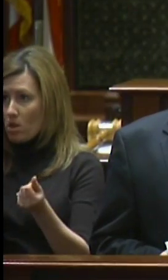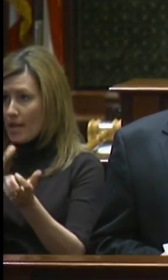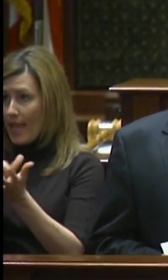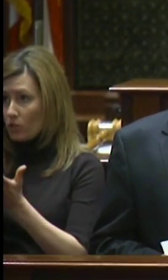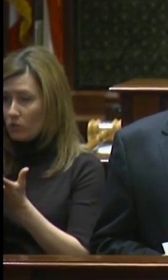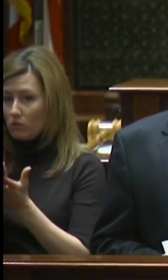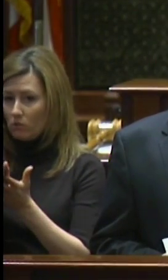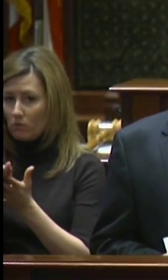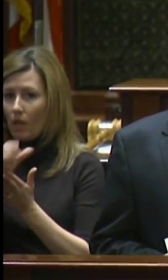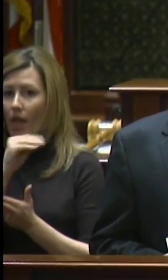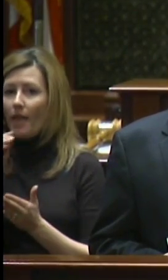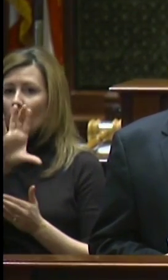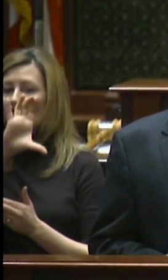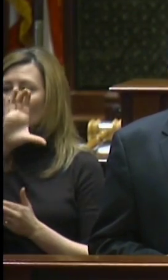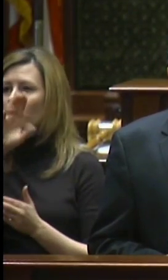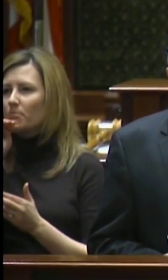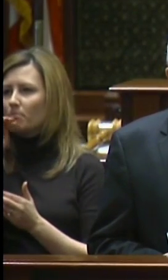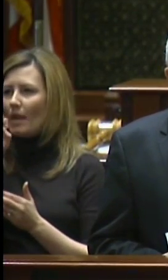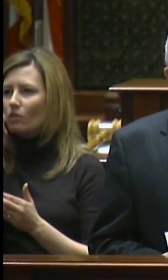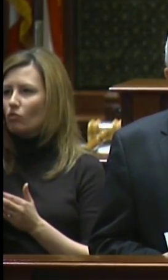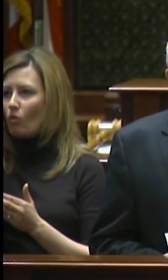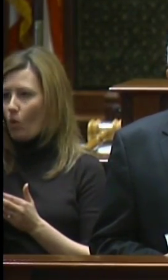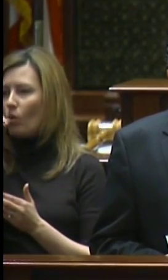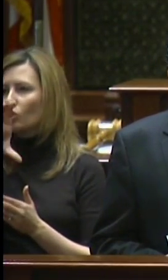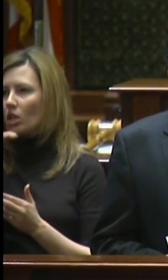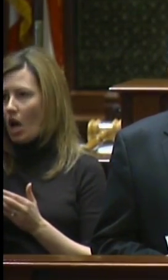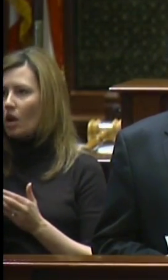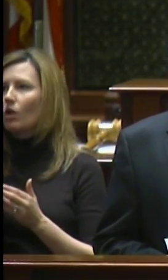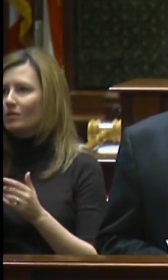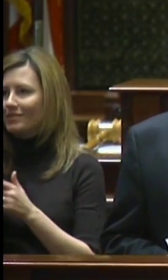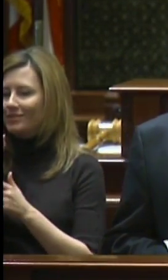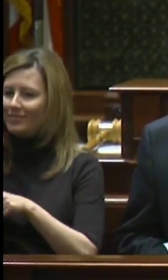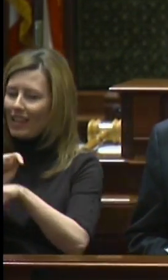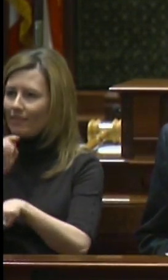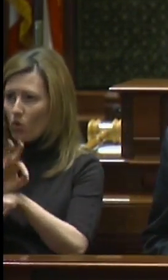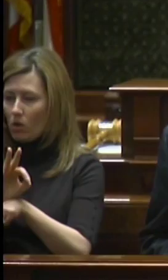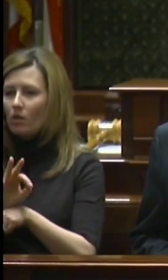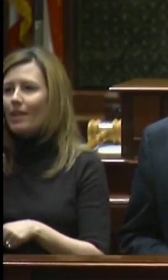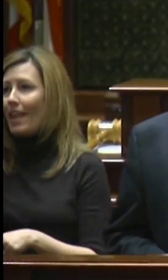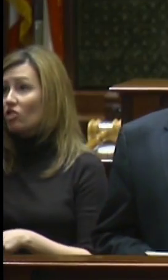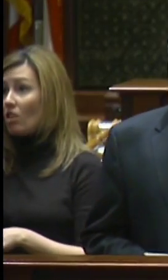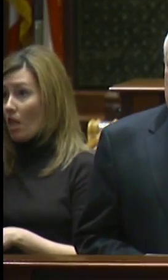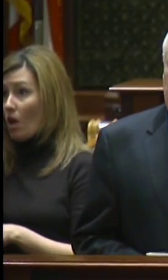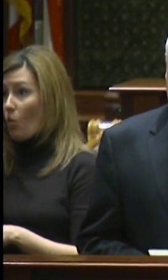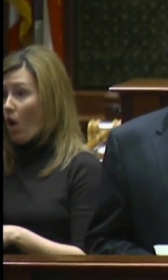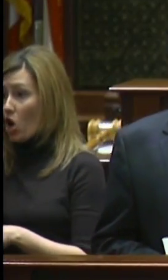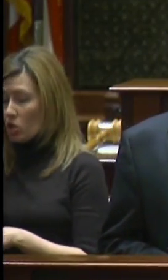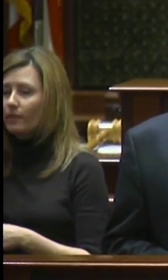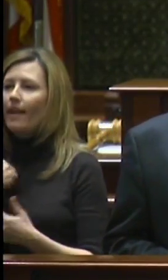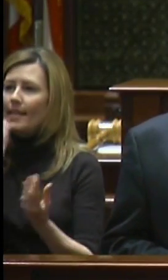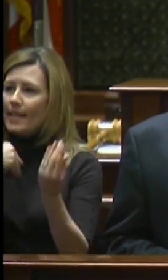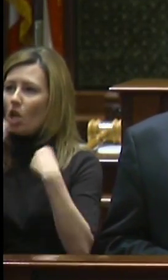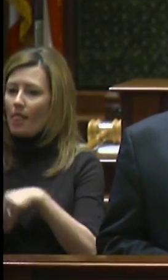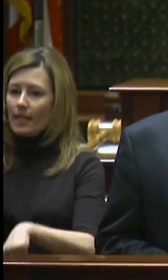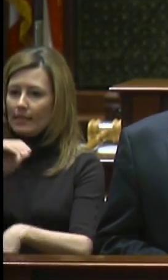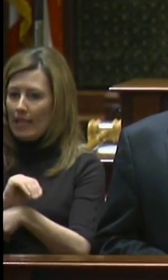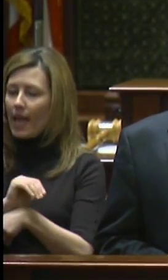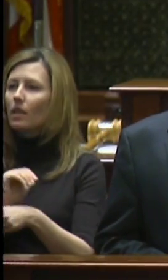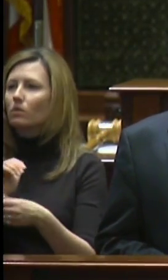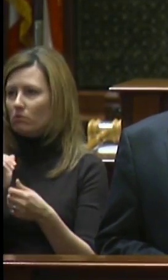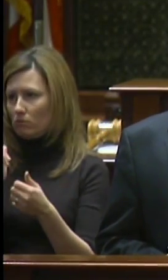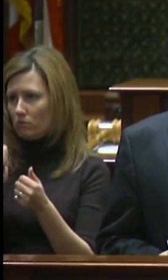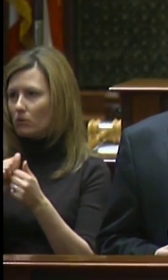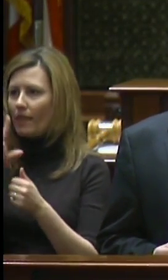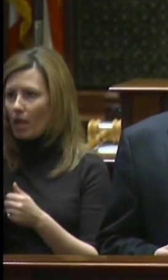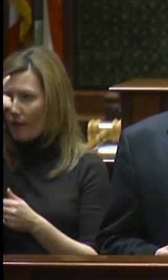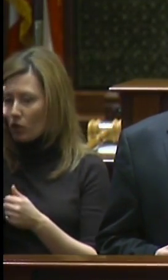Metropolitan Chicago Breast Cancer Task Force, and together with Angela Walker, who had dinner last night at the governor's mansion. Angela is a